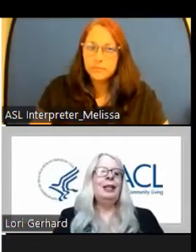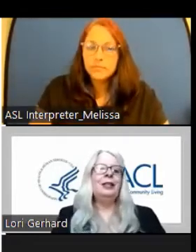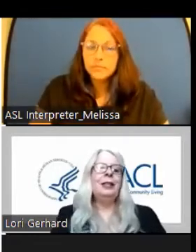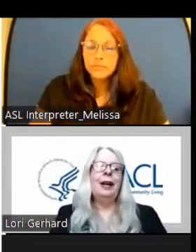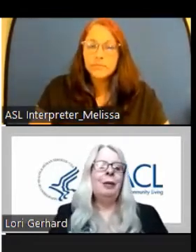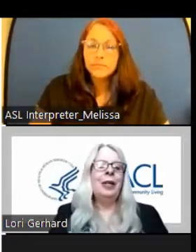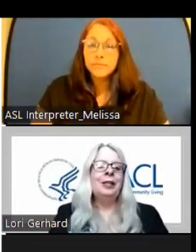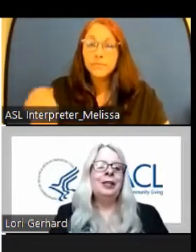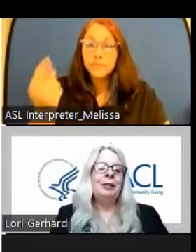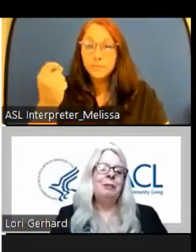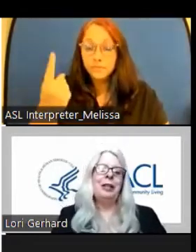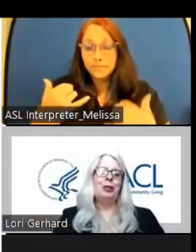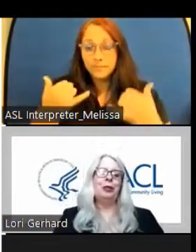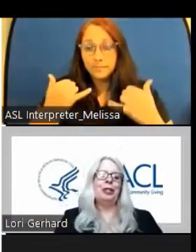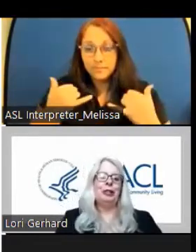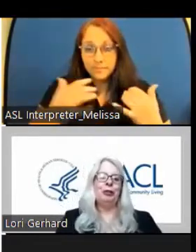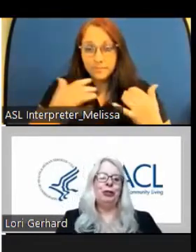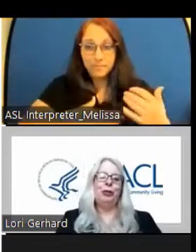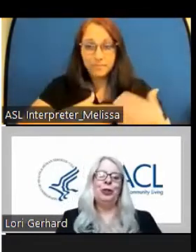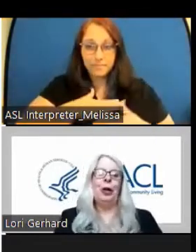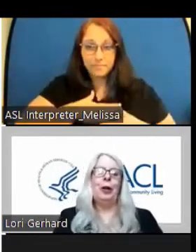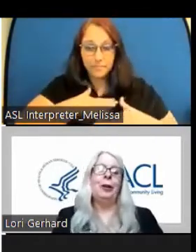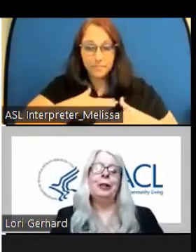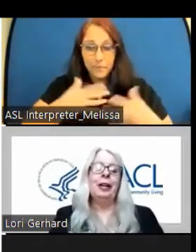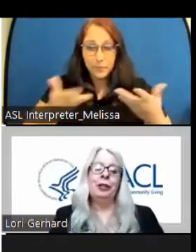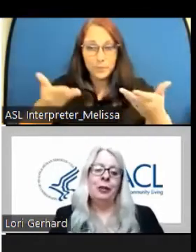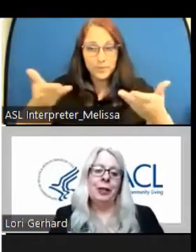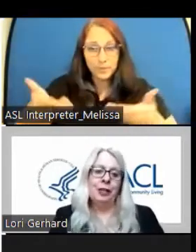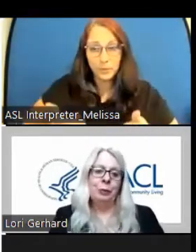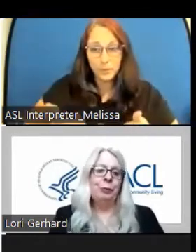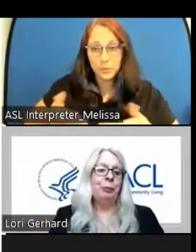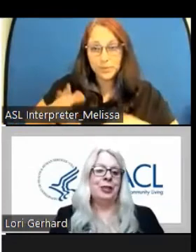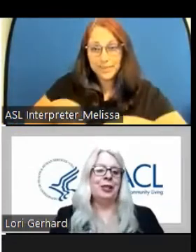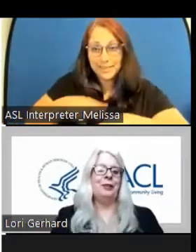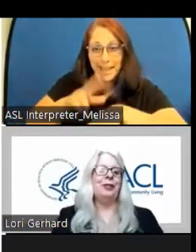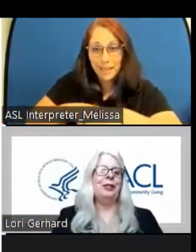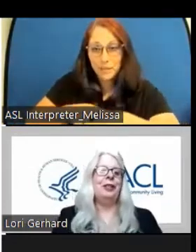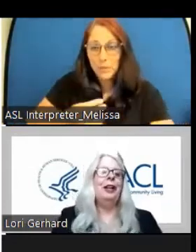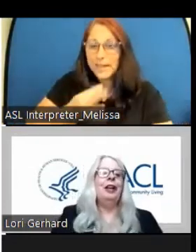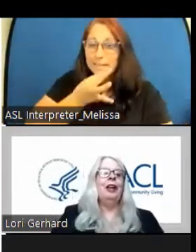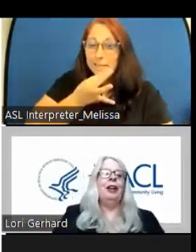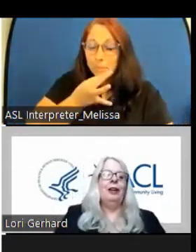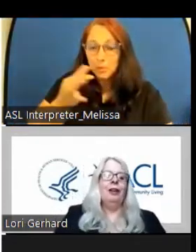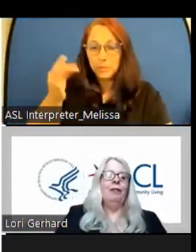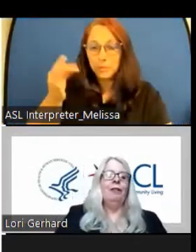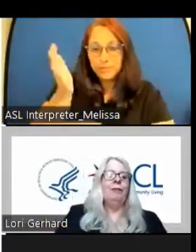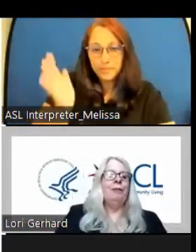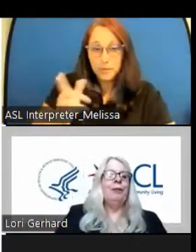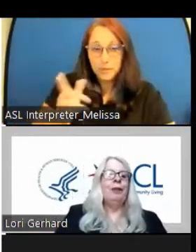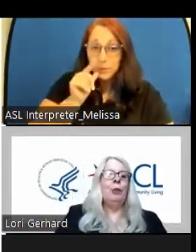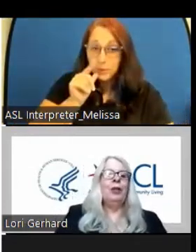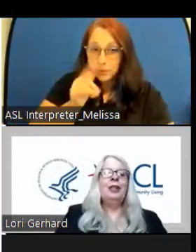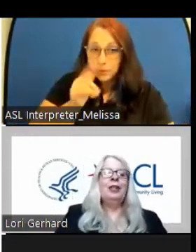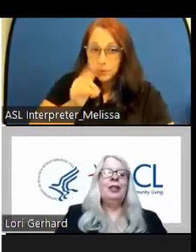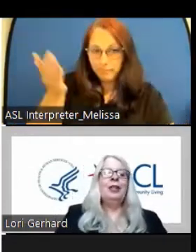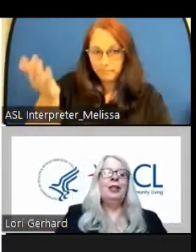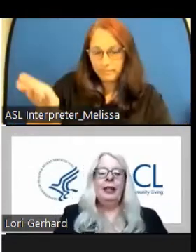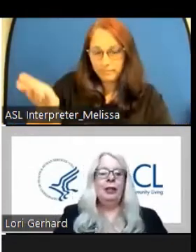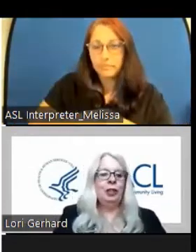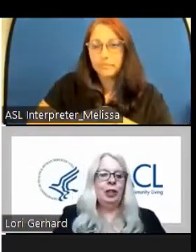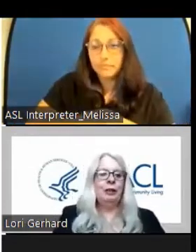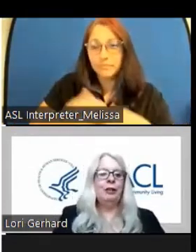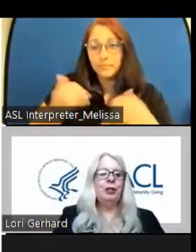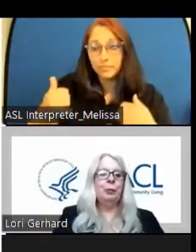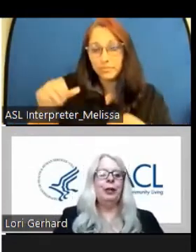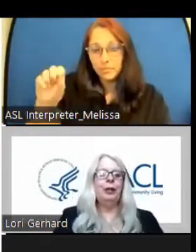It is now my distinct pleasure to introduce our national expert presenters. With us today